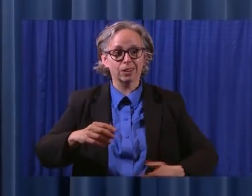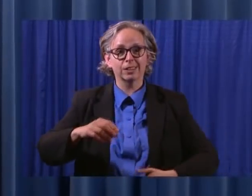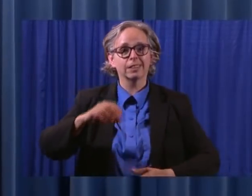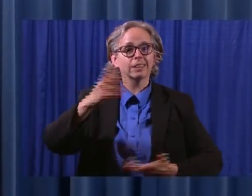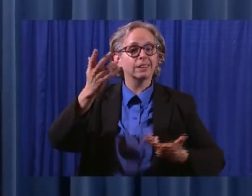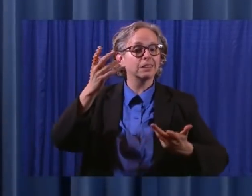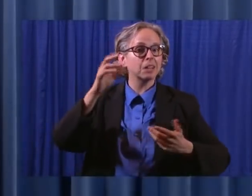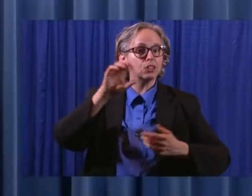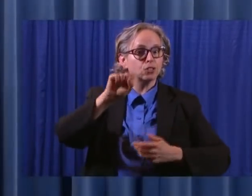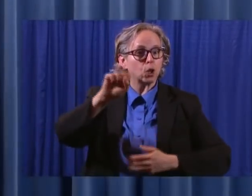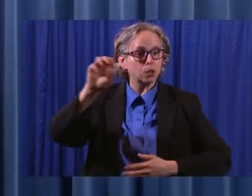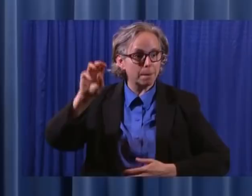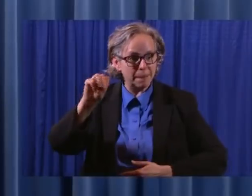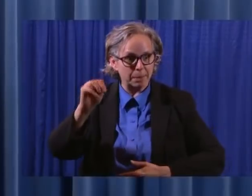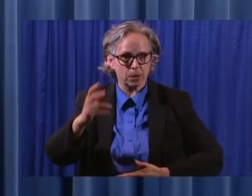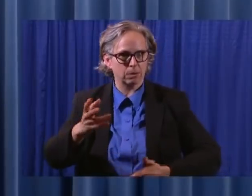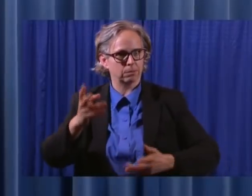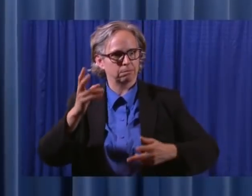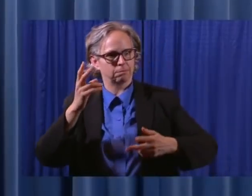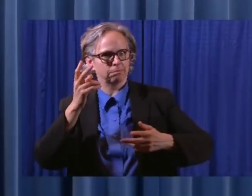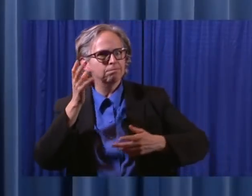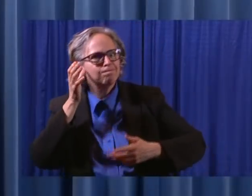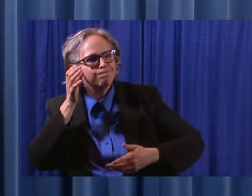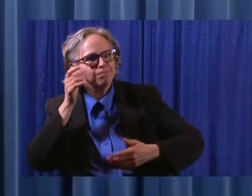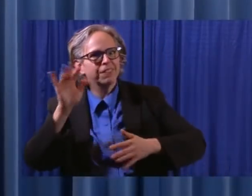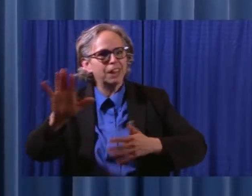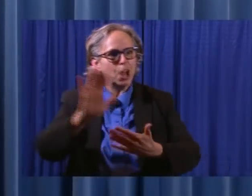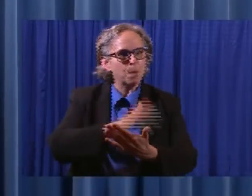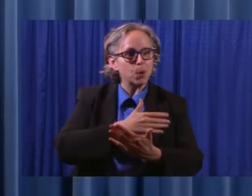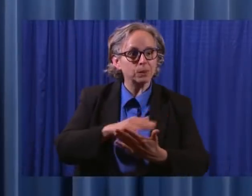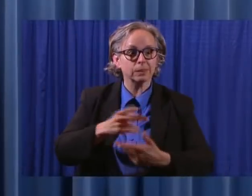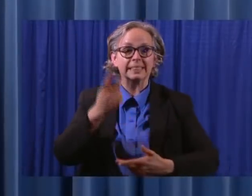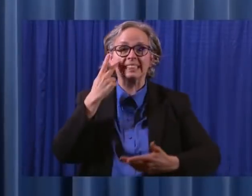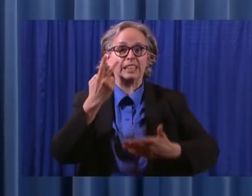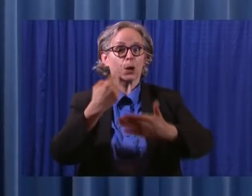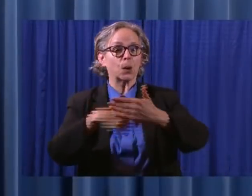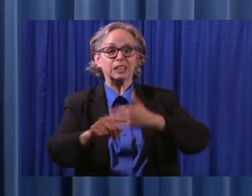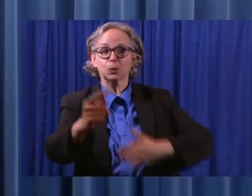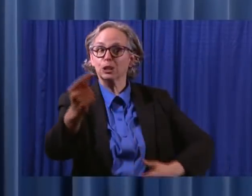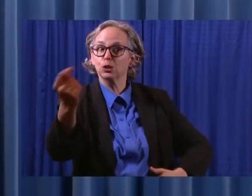media channels. We will see you all Tuesday at 2 o'clock unless we